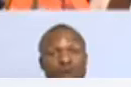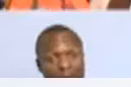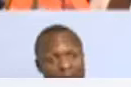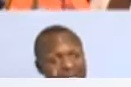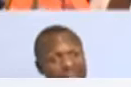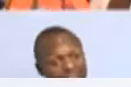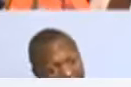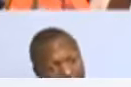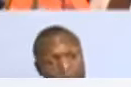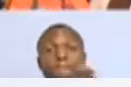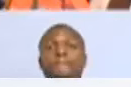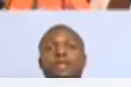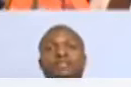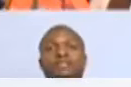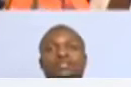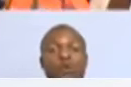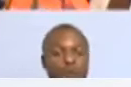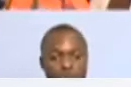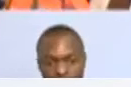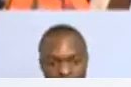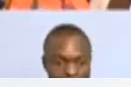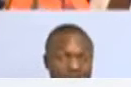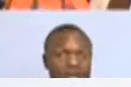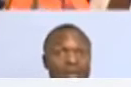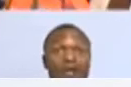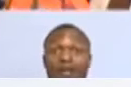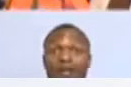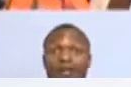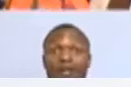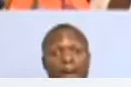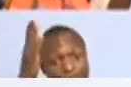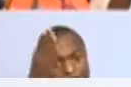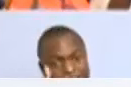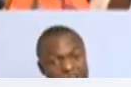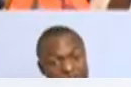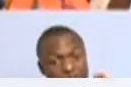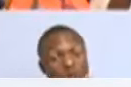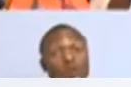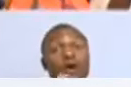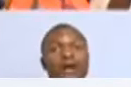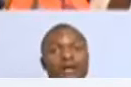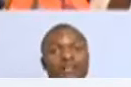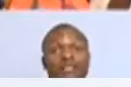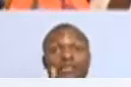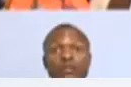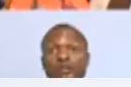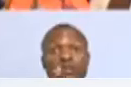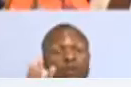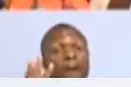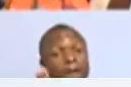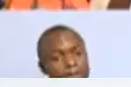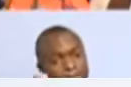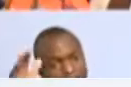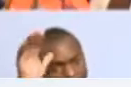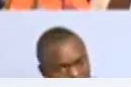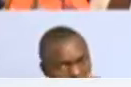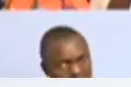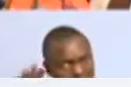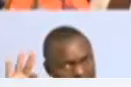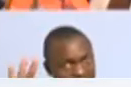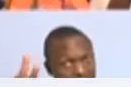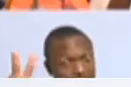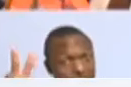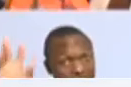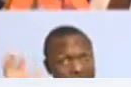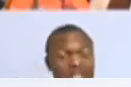combined or myriad of measures. By mid-August this year, Madam Speaker, more than 92,000 metric tons